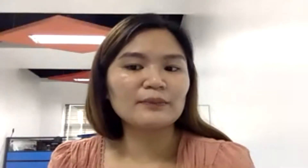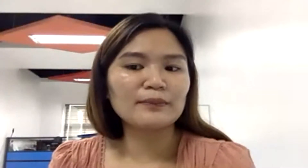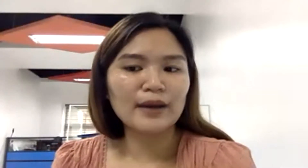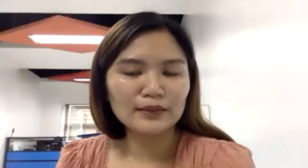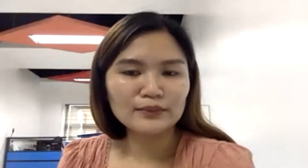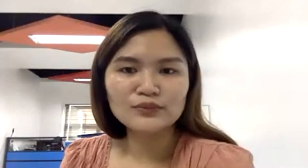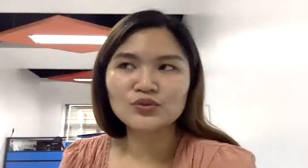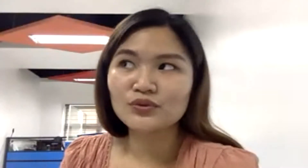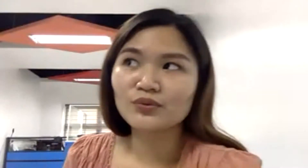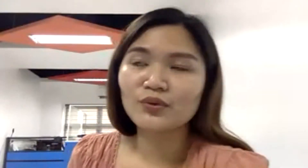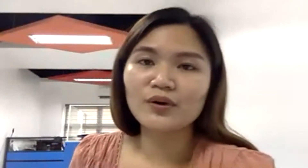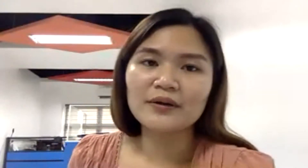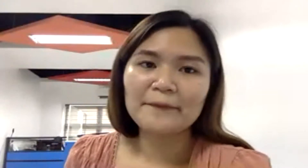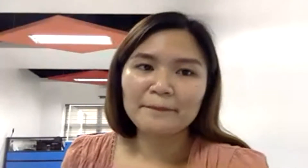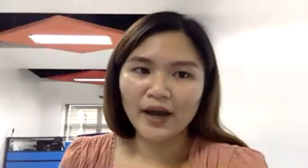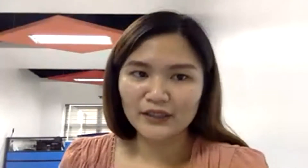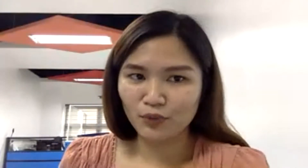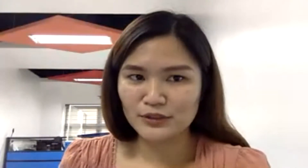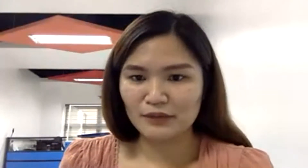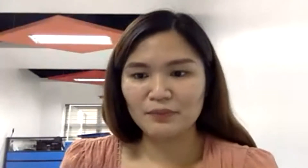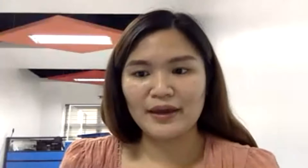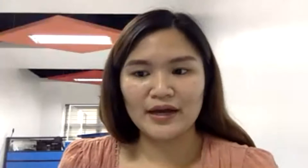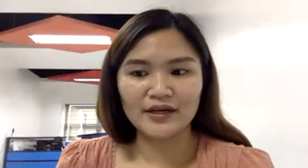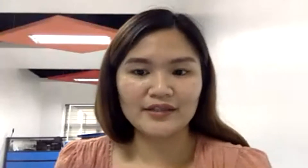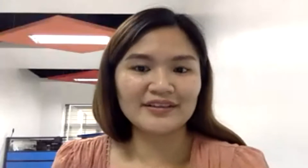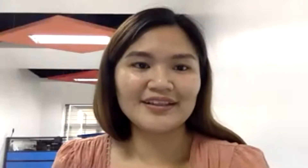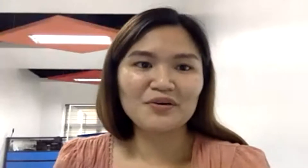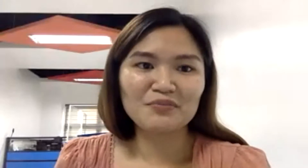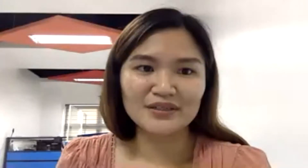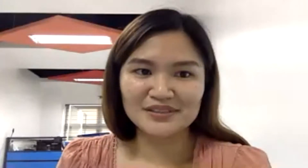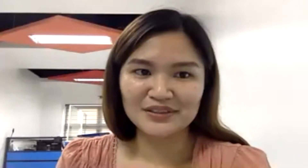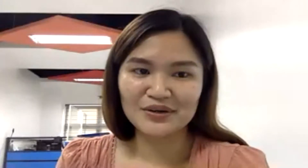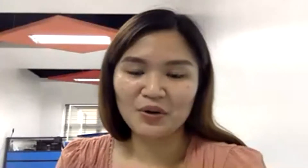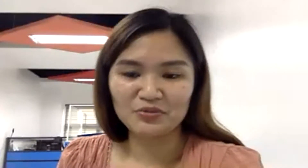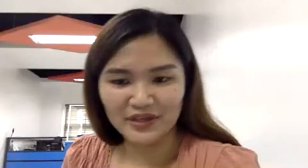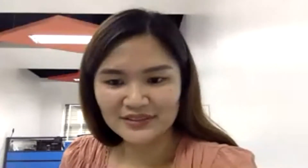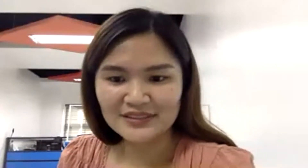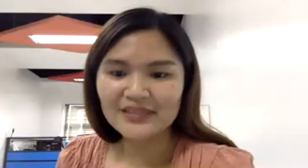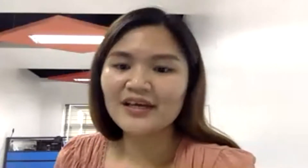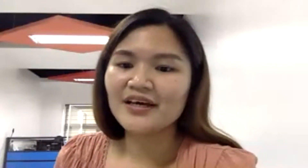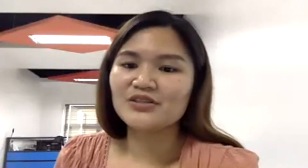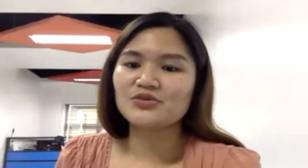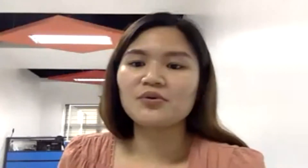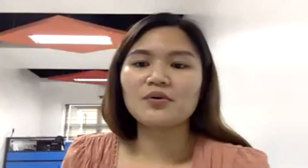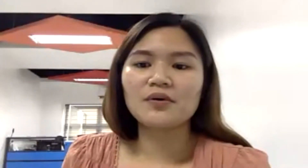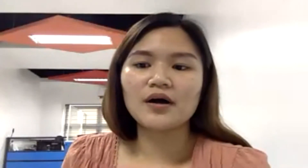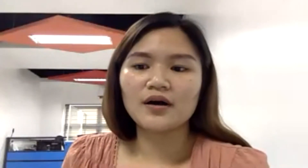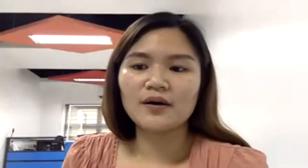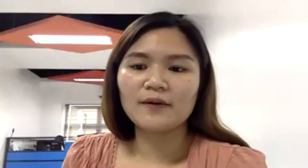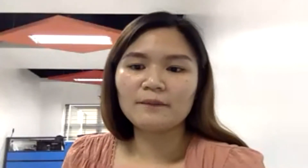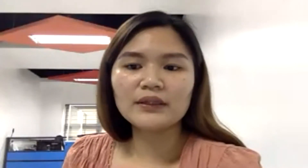that, ma'am, due to baka hindi po kasi kami payagan na umalis ng office.